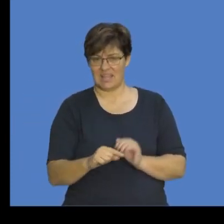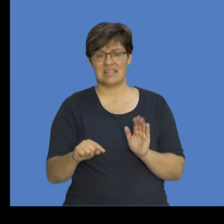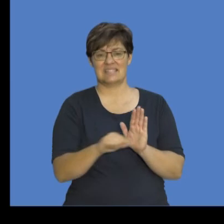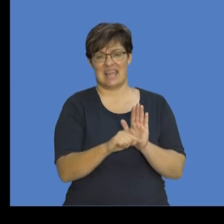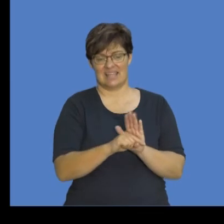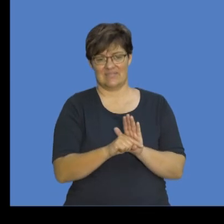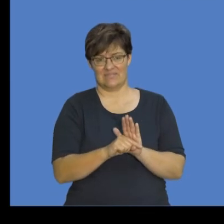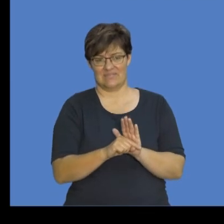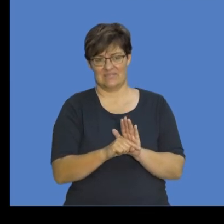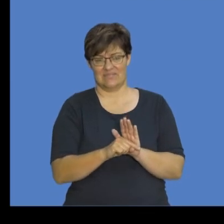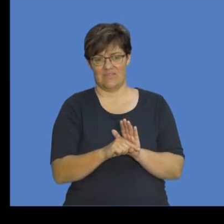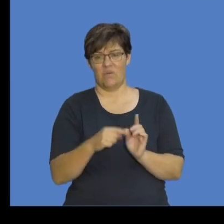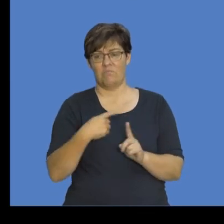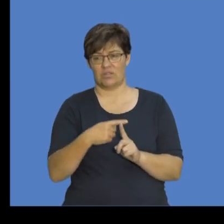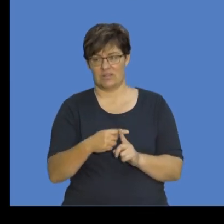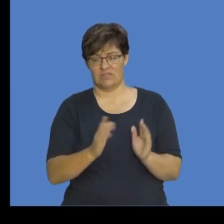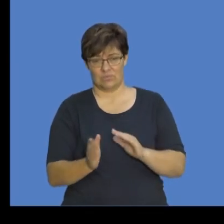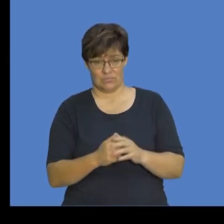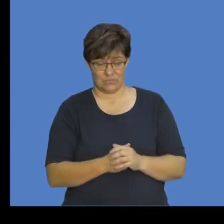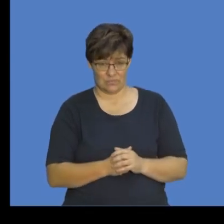negatively skewed.